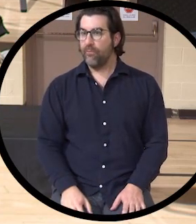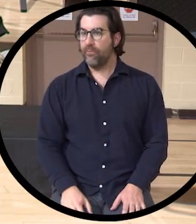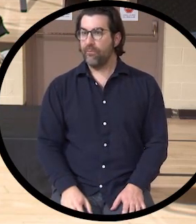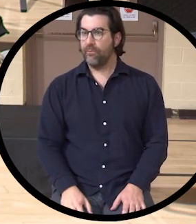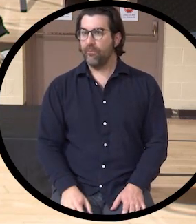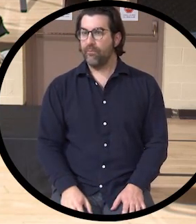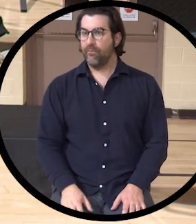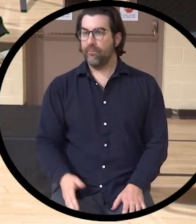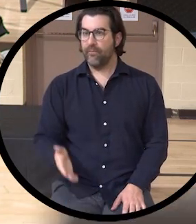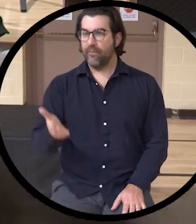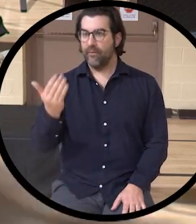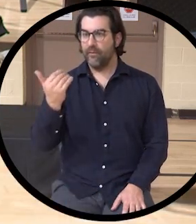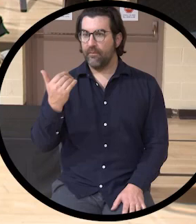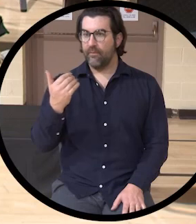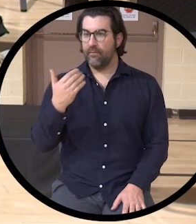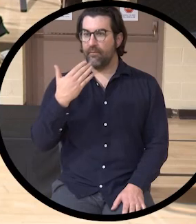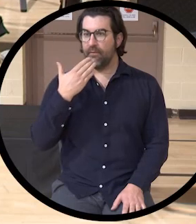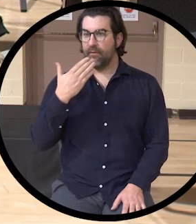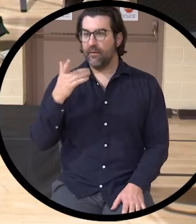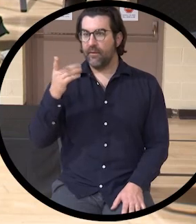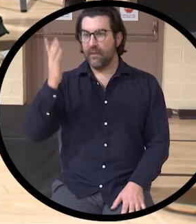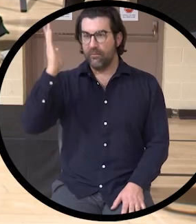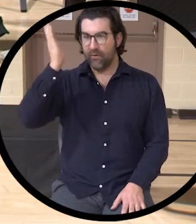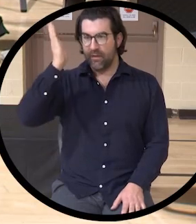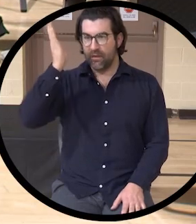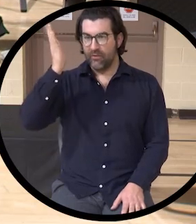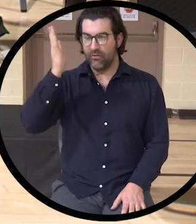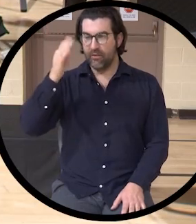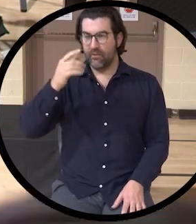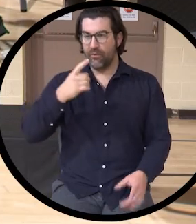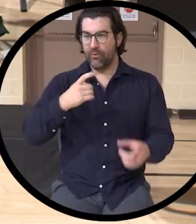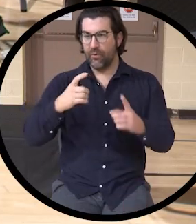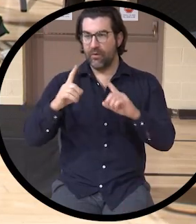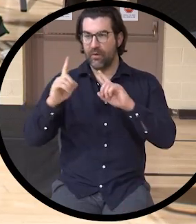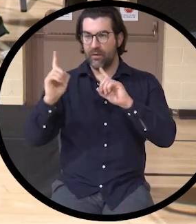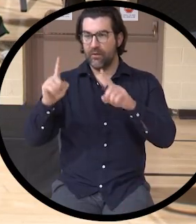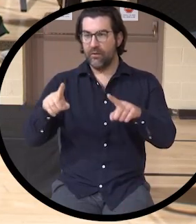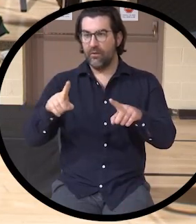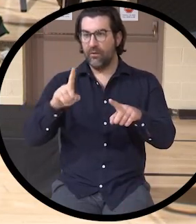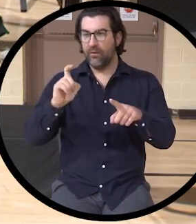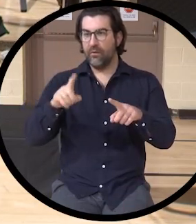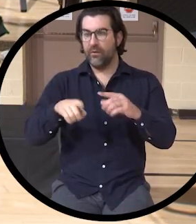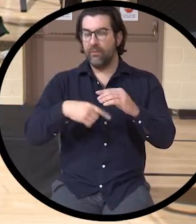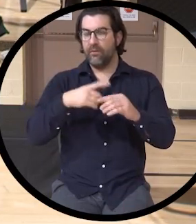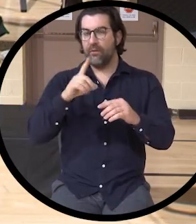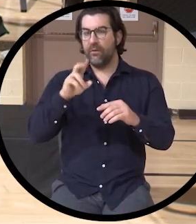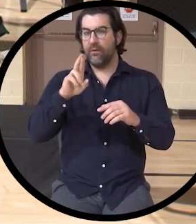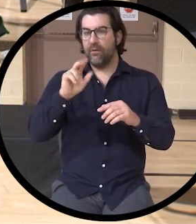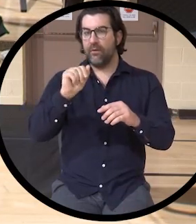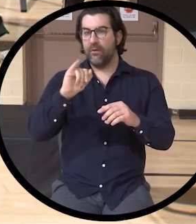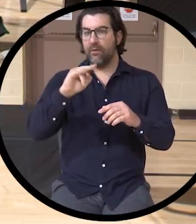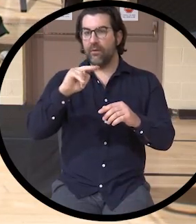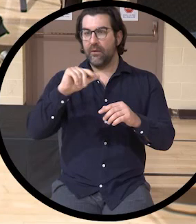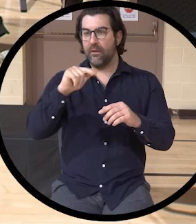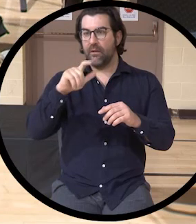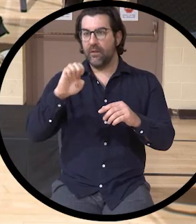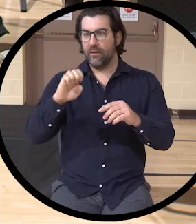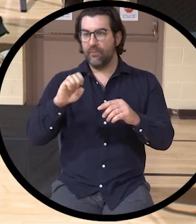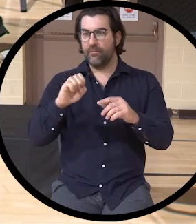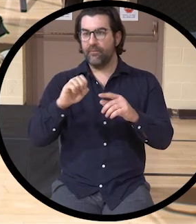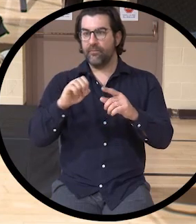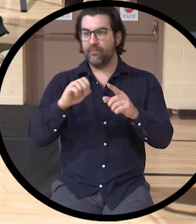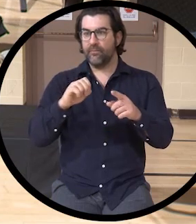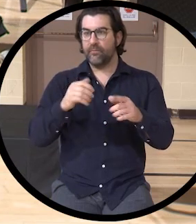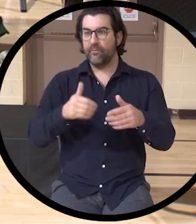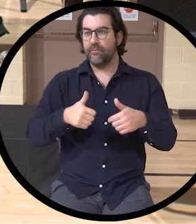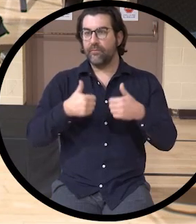Yeah, go ahead. So thanks for this presentation. I want to ask a question about drainage. So I live